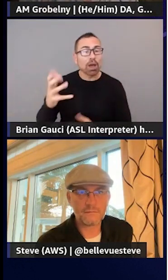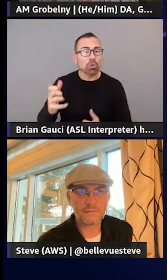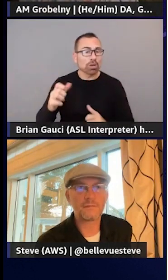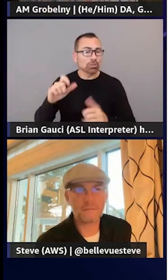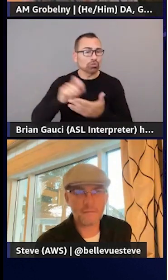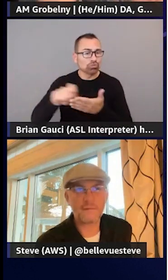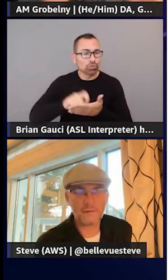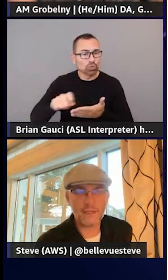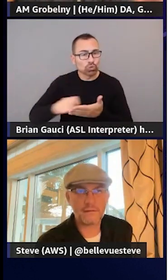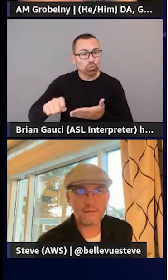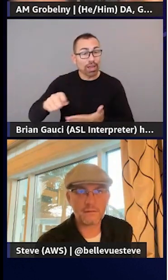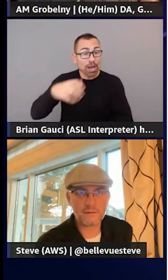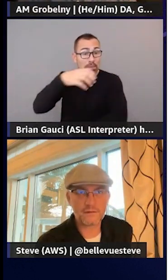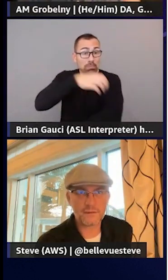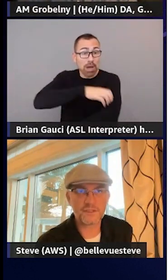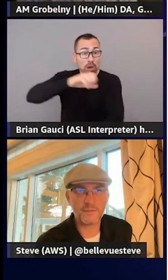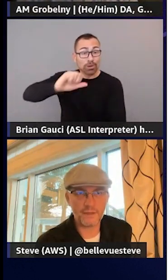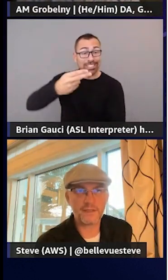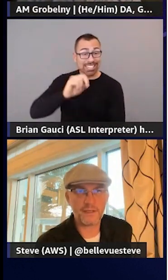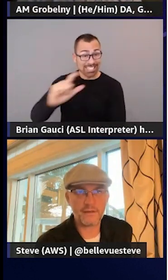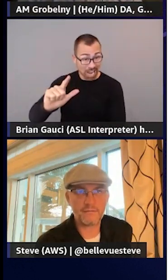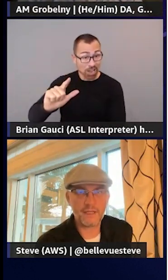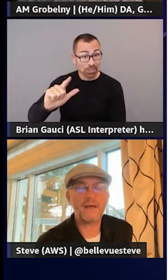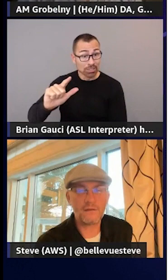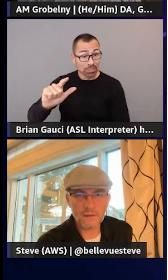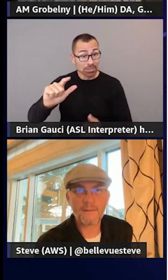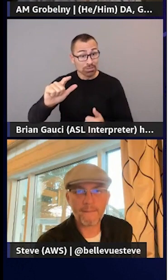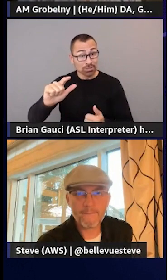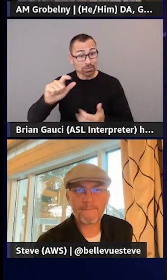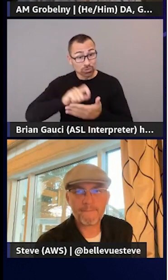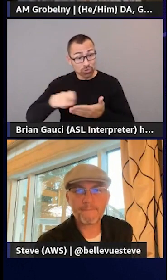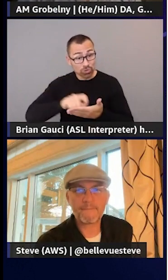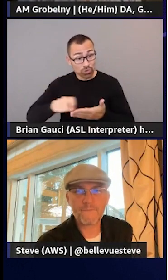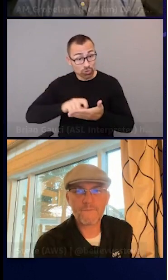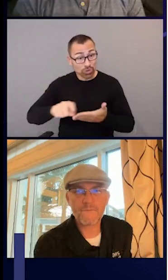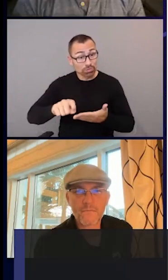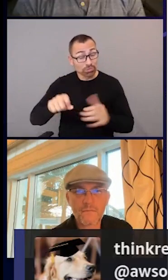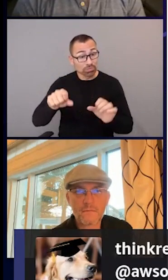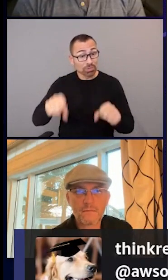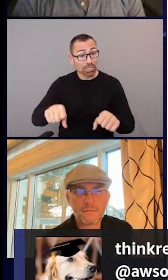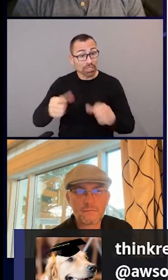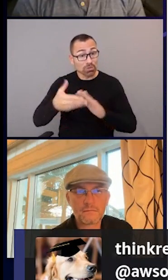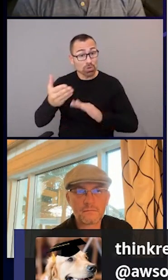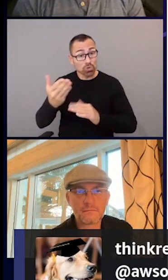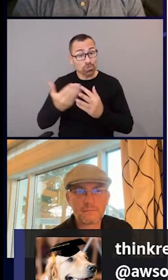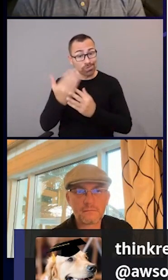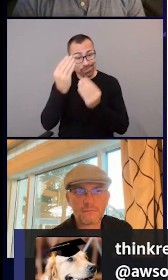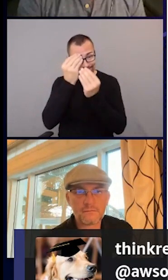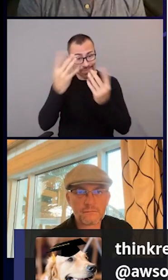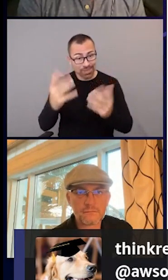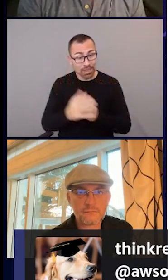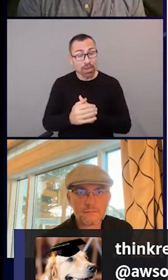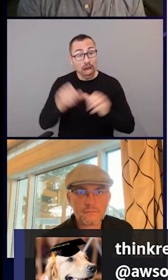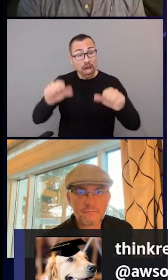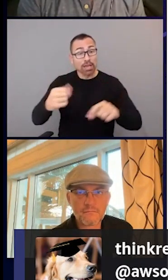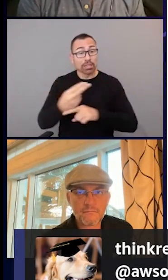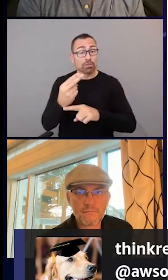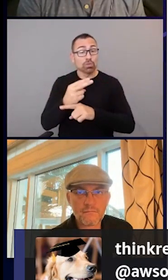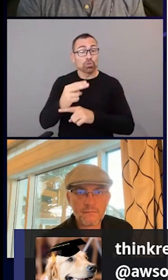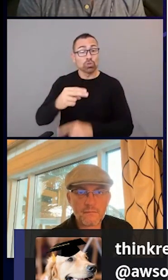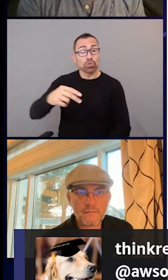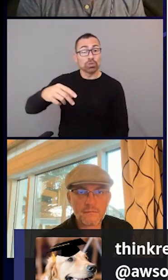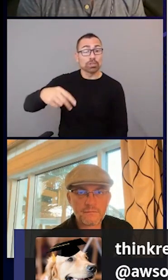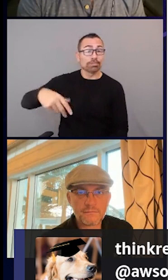for example, that runs through this data and tries to, then I could use Lambda to do it if I wanted